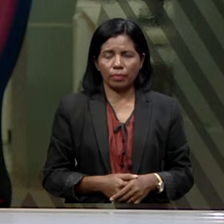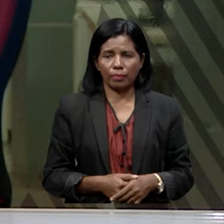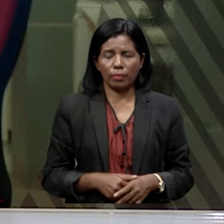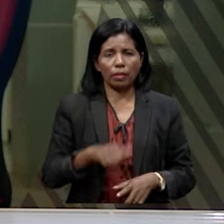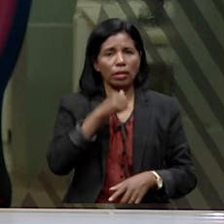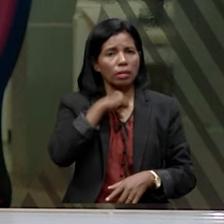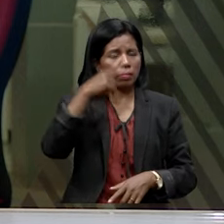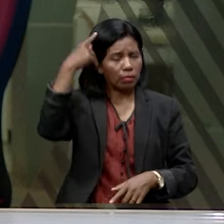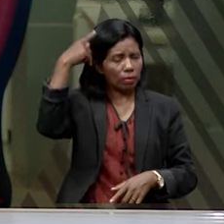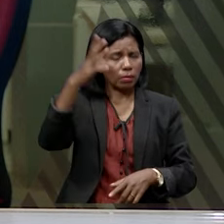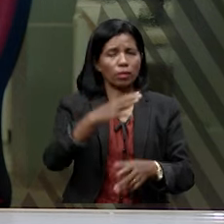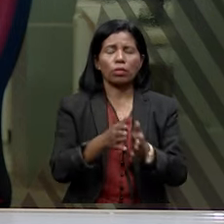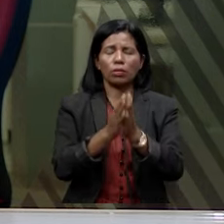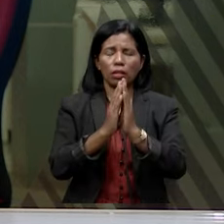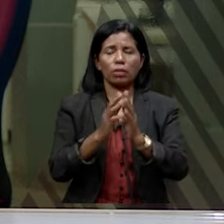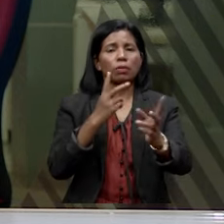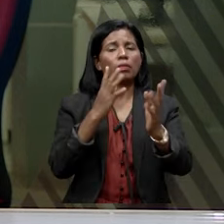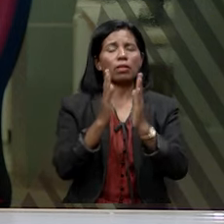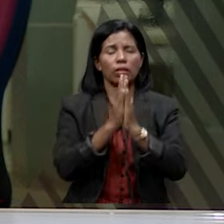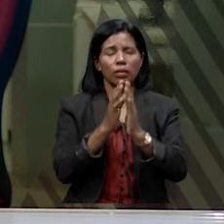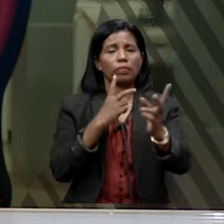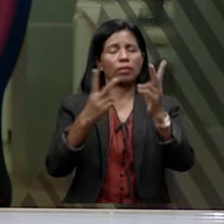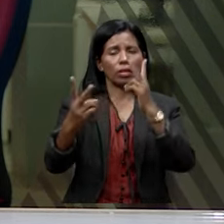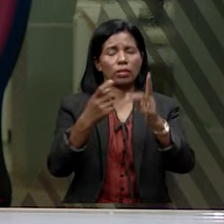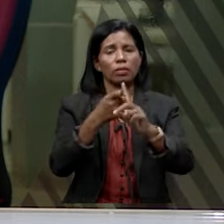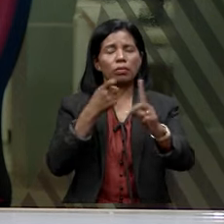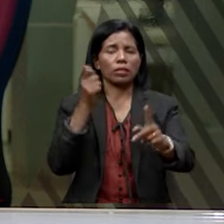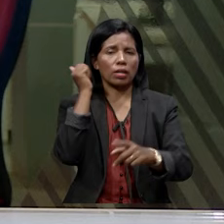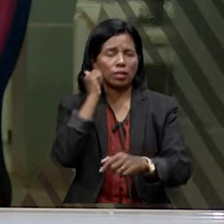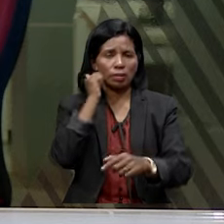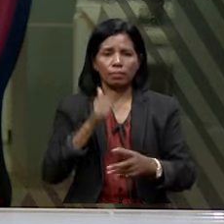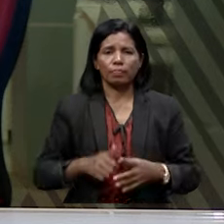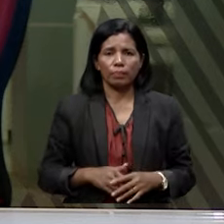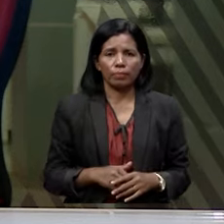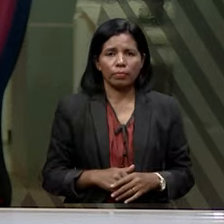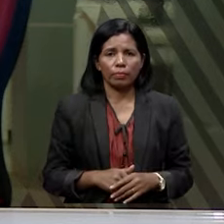Pa Francisco, su atureza bani viajen ba Asia no Oceania.